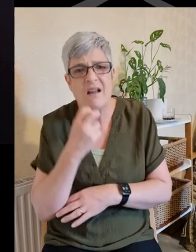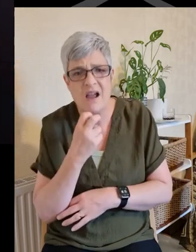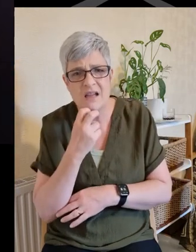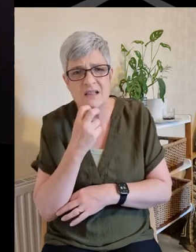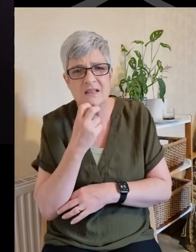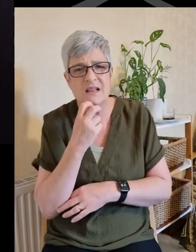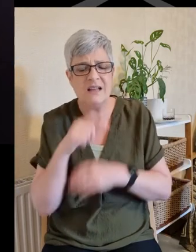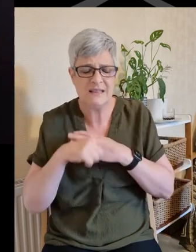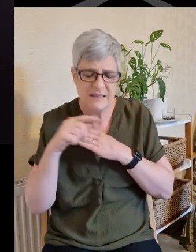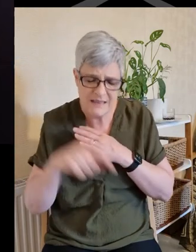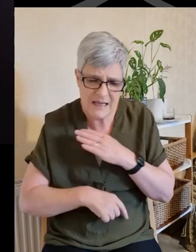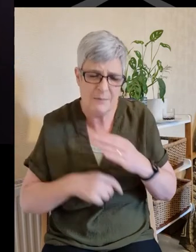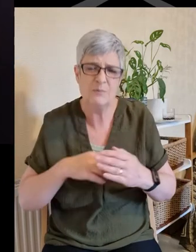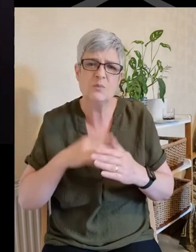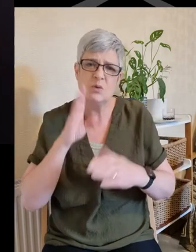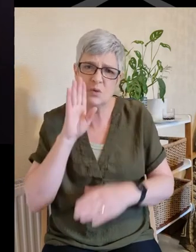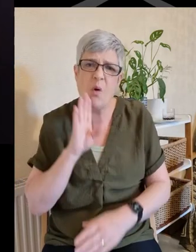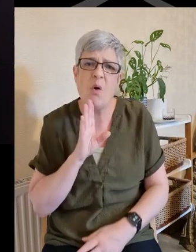sorrow.